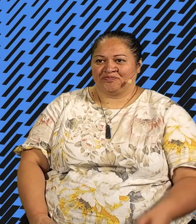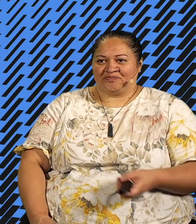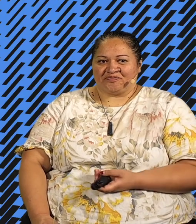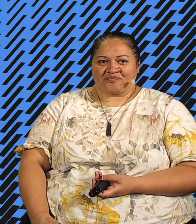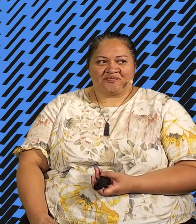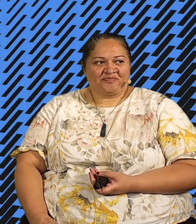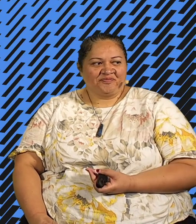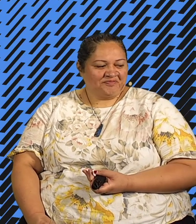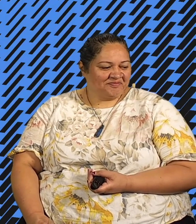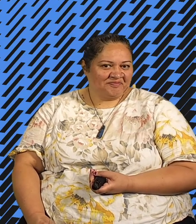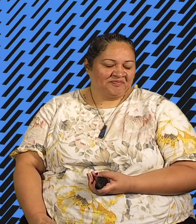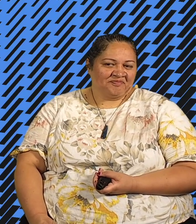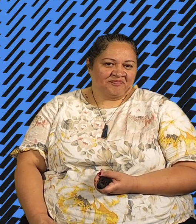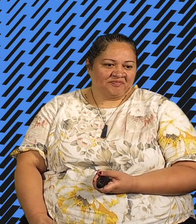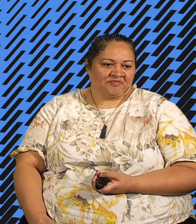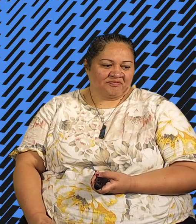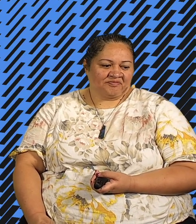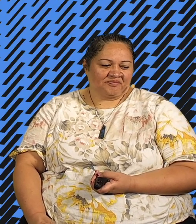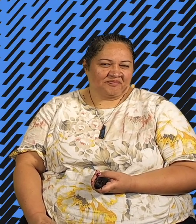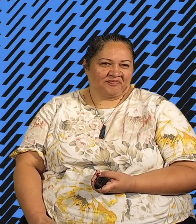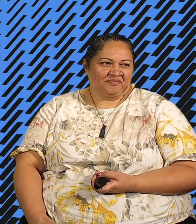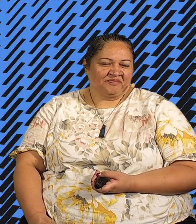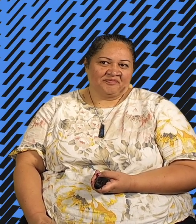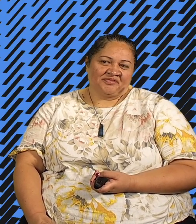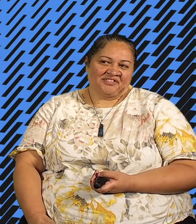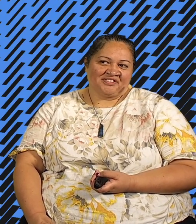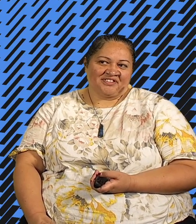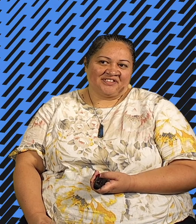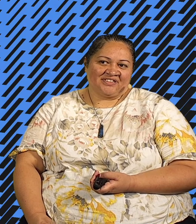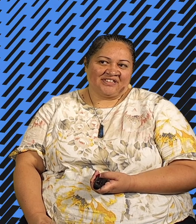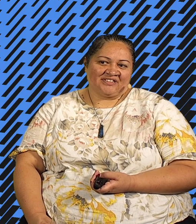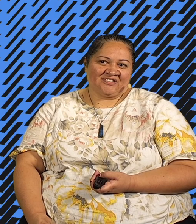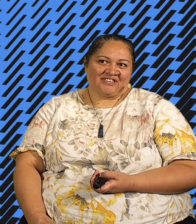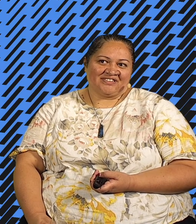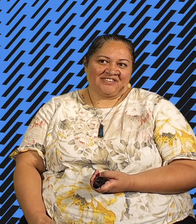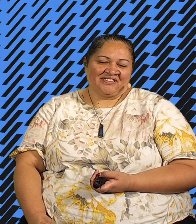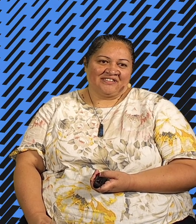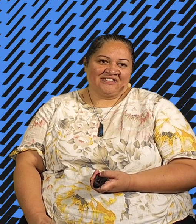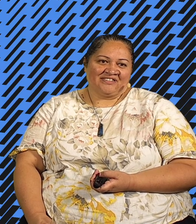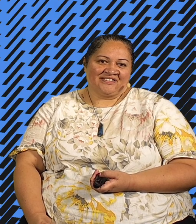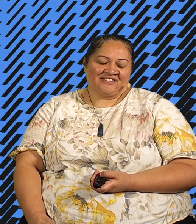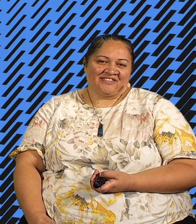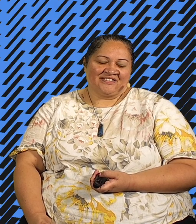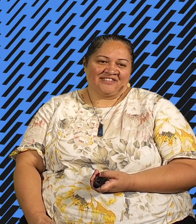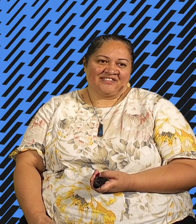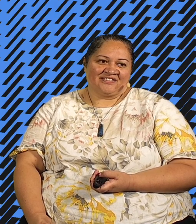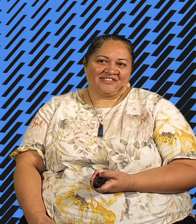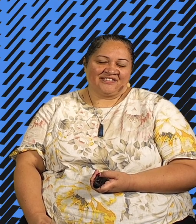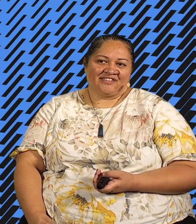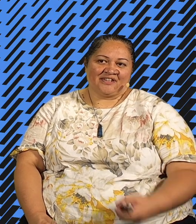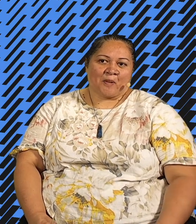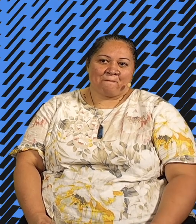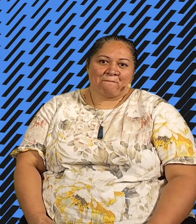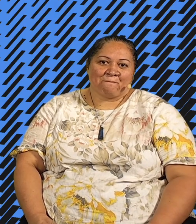Kia ora koutou, ko Fiona Fielden, toki ingoa. I am the co-chair of the National Digital Forum, and I also work at Te